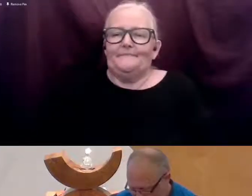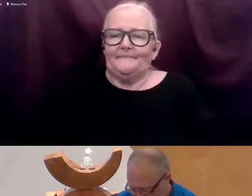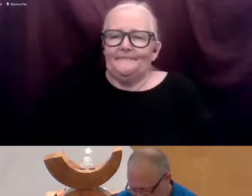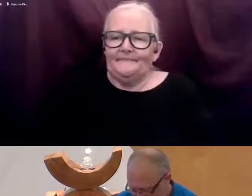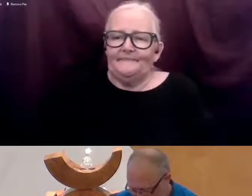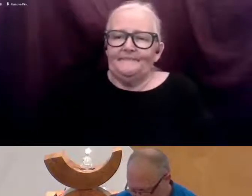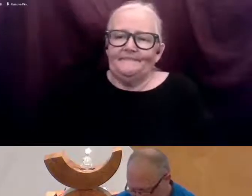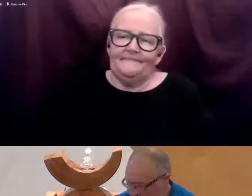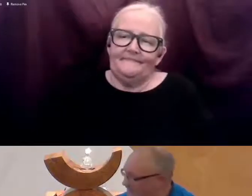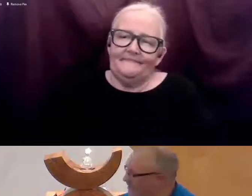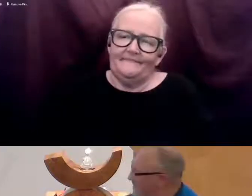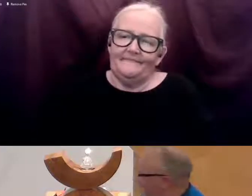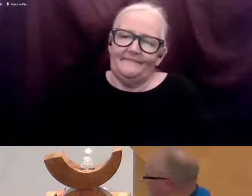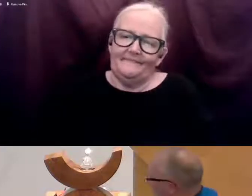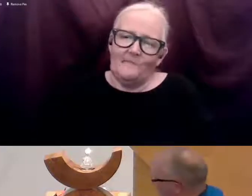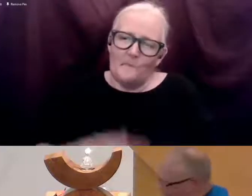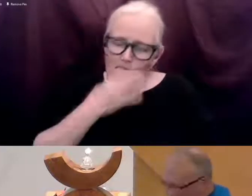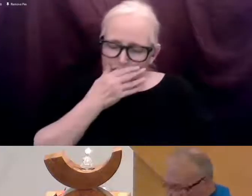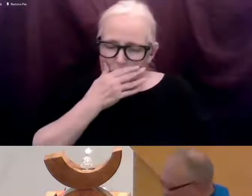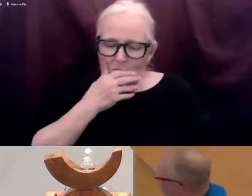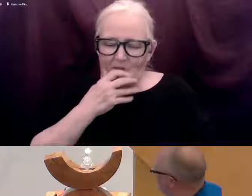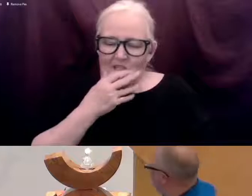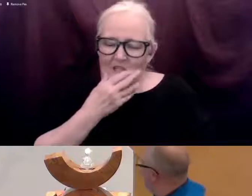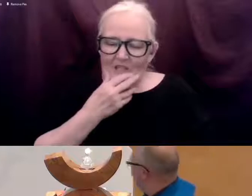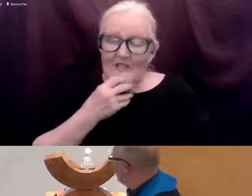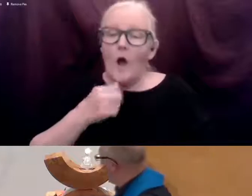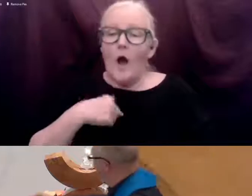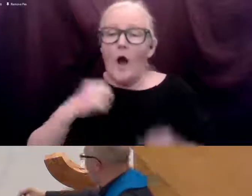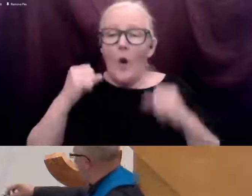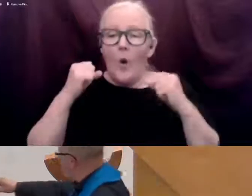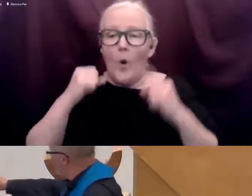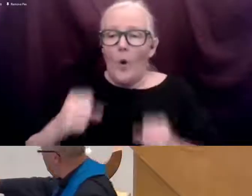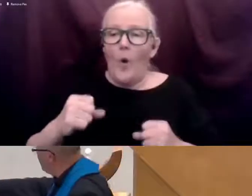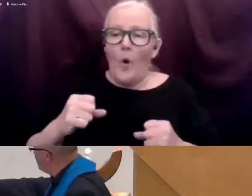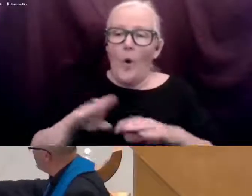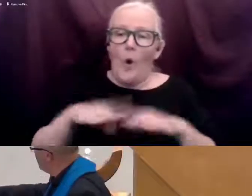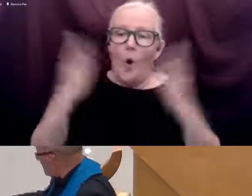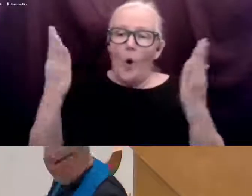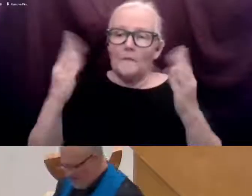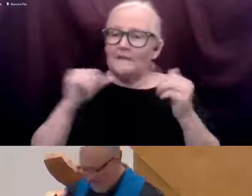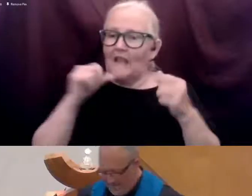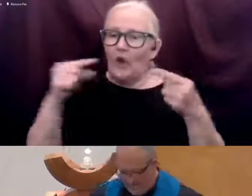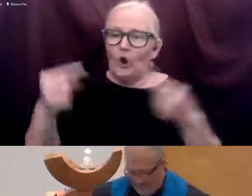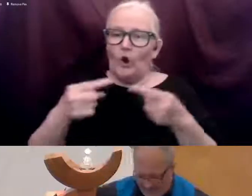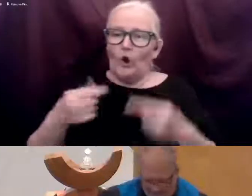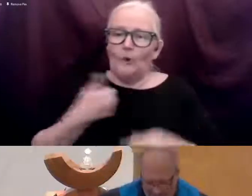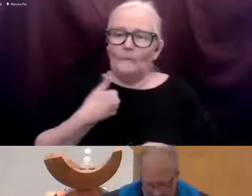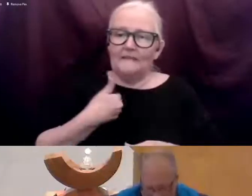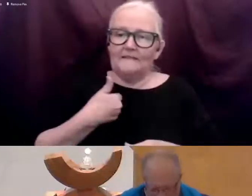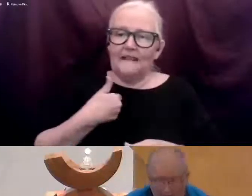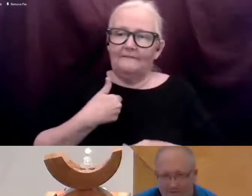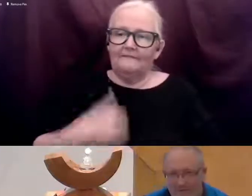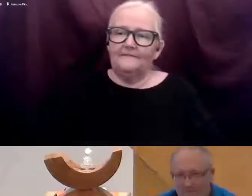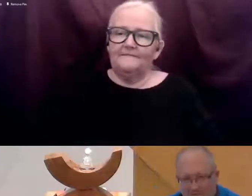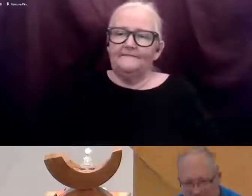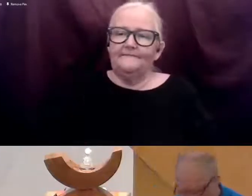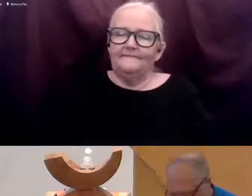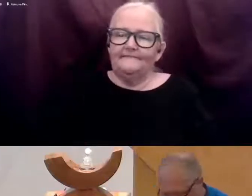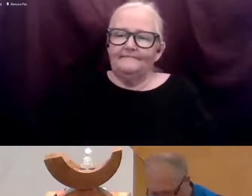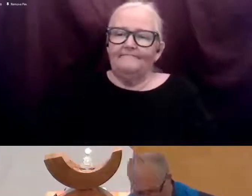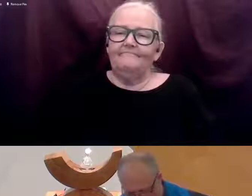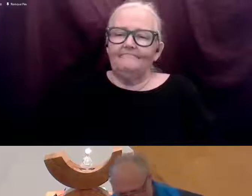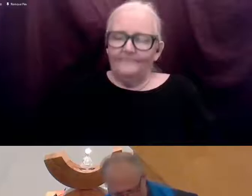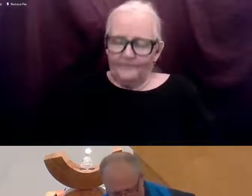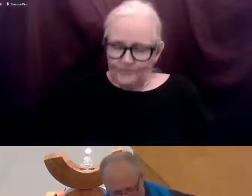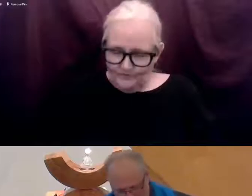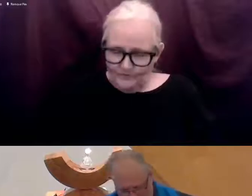I did that successfully without cutting my finger. So there you go. I'll let you disengage that. So our first big gift that